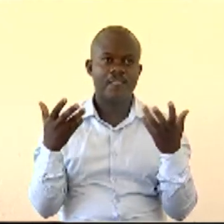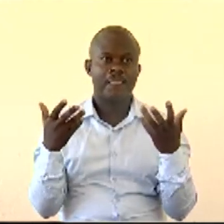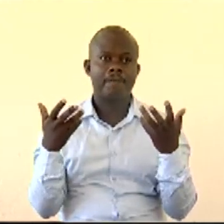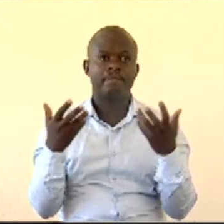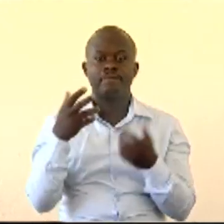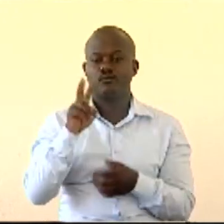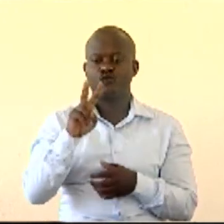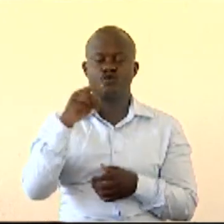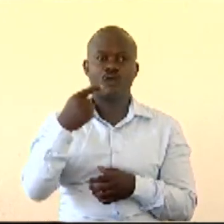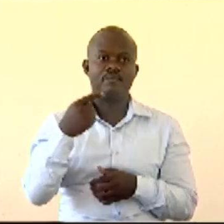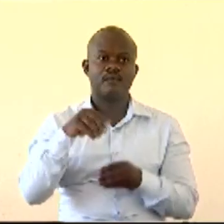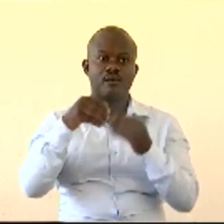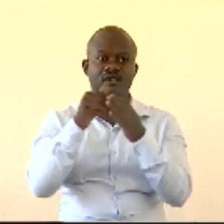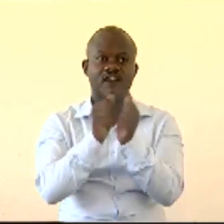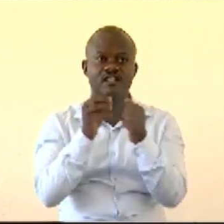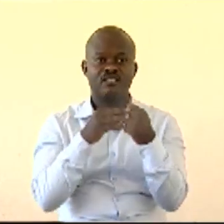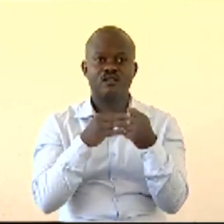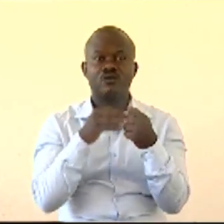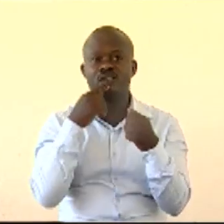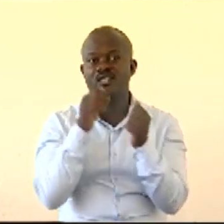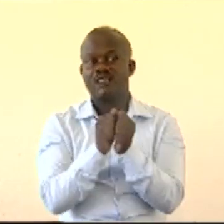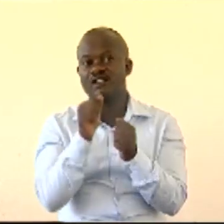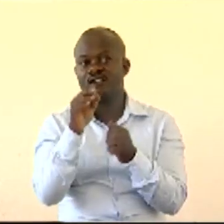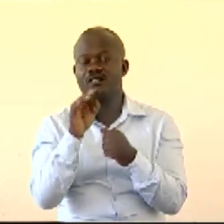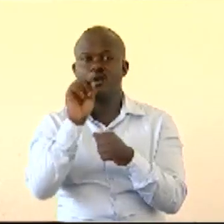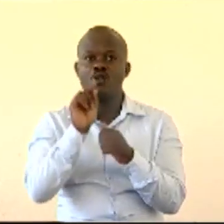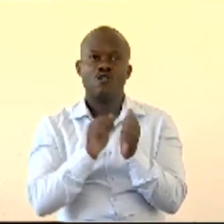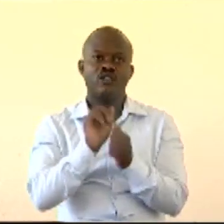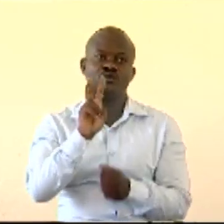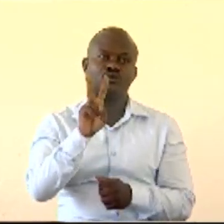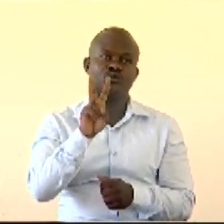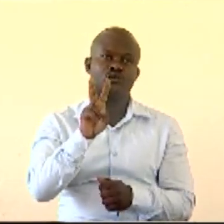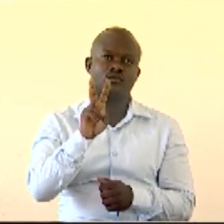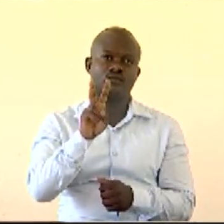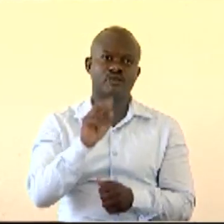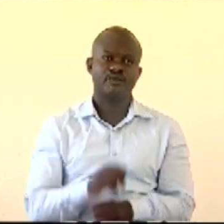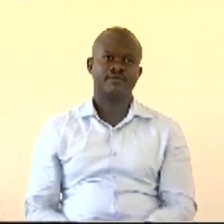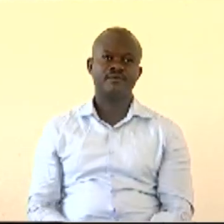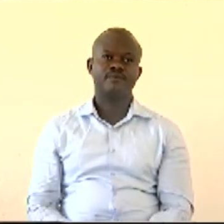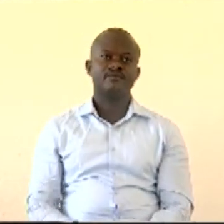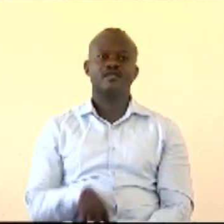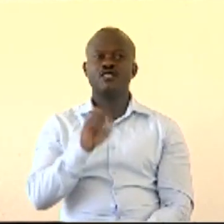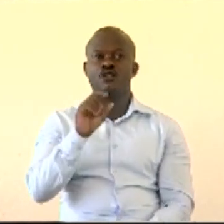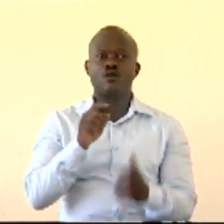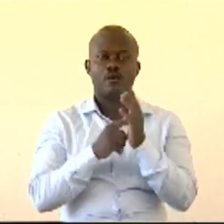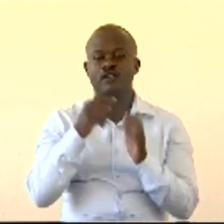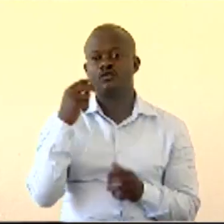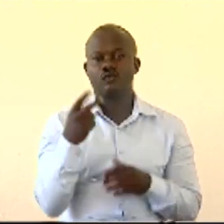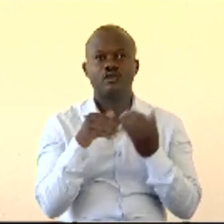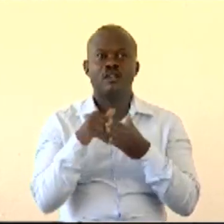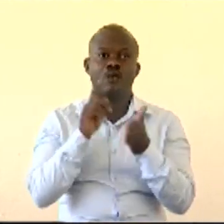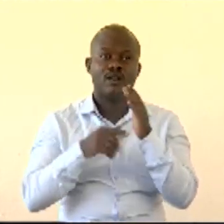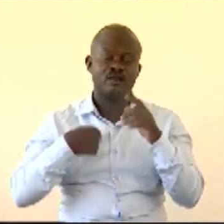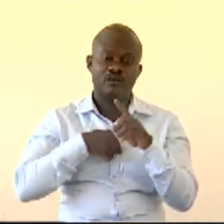2 grams produce 18. So it is 18 over 2 times 2, 0.2. And what do we